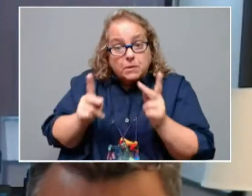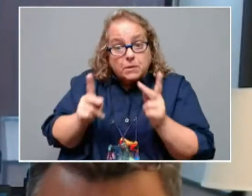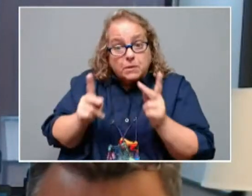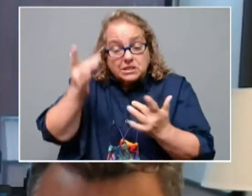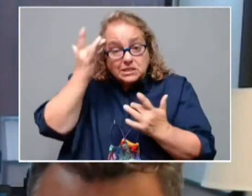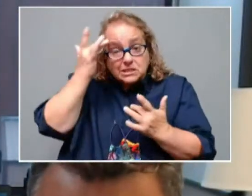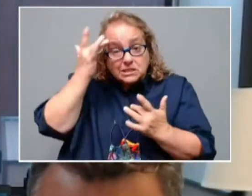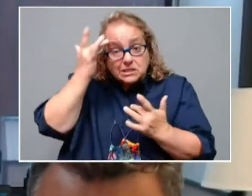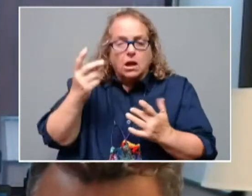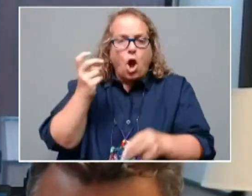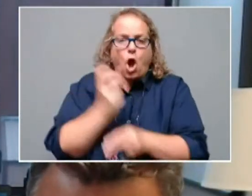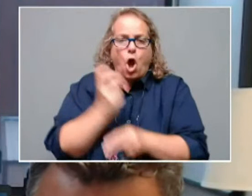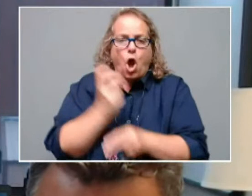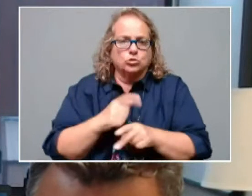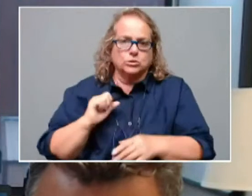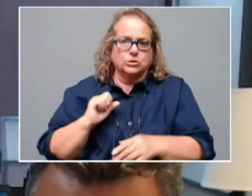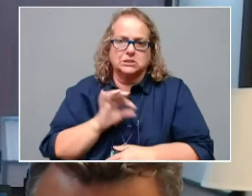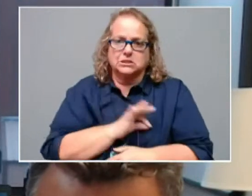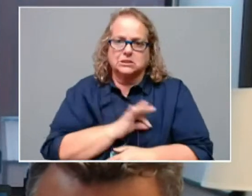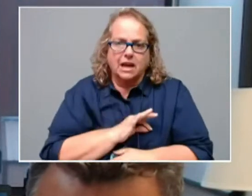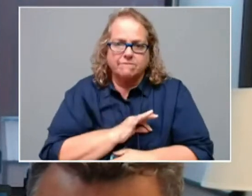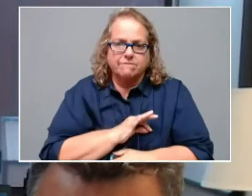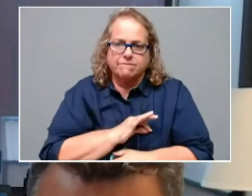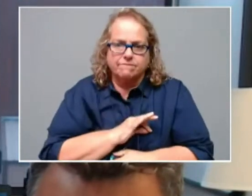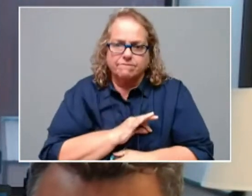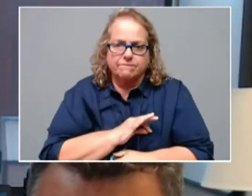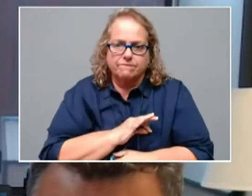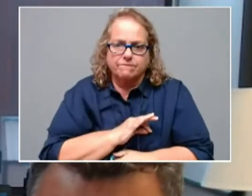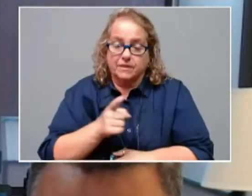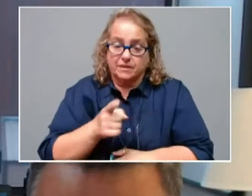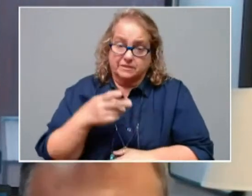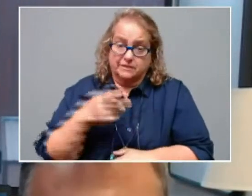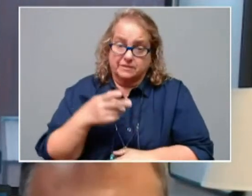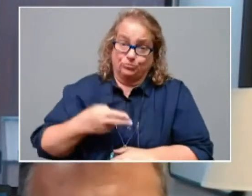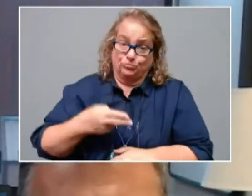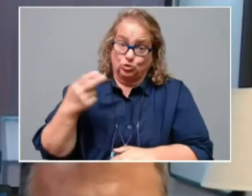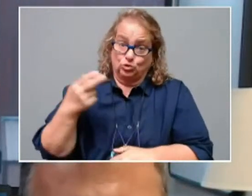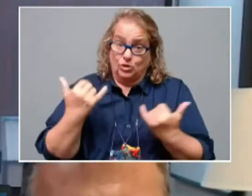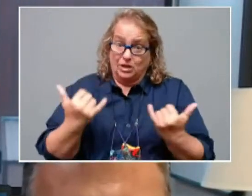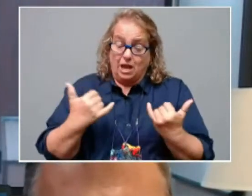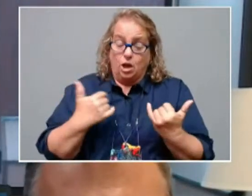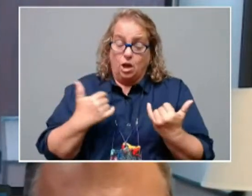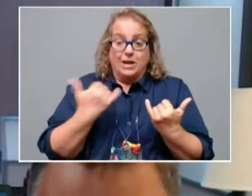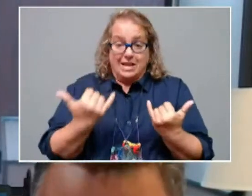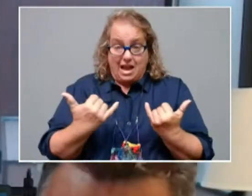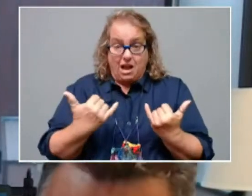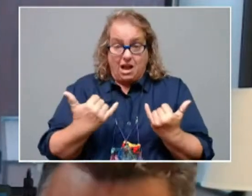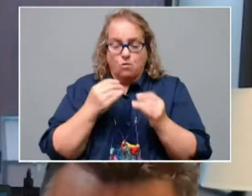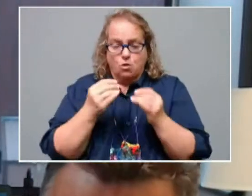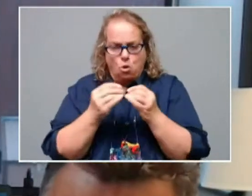What is historical is we currently have more critical patients than